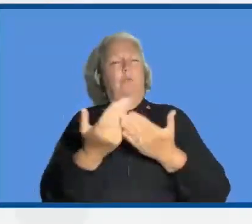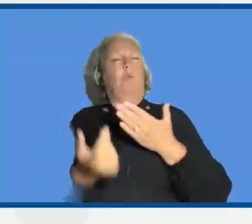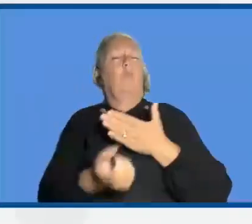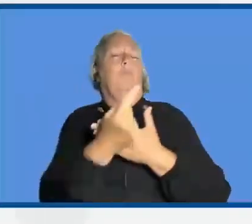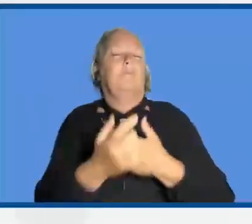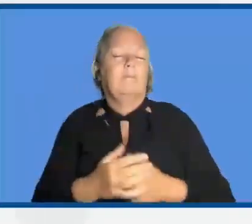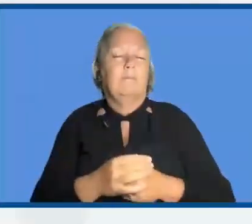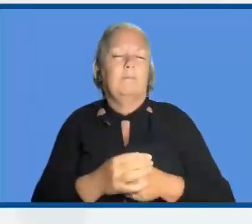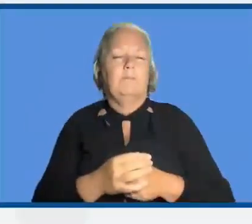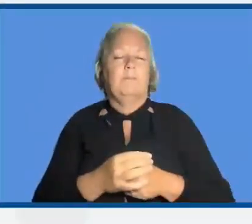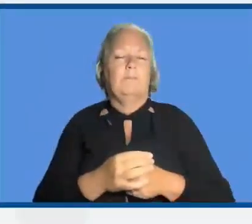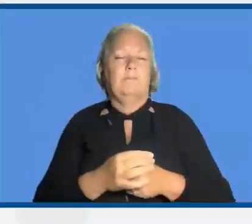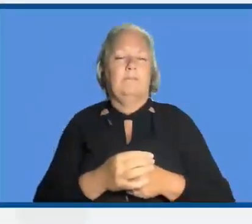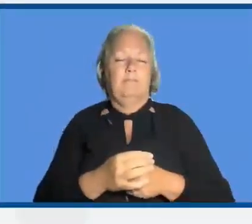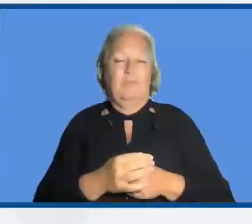There is a group of